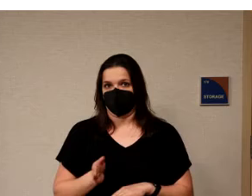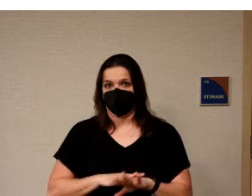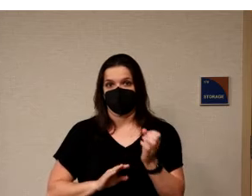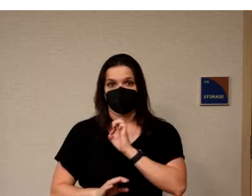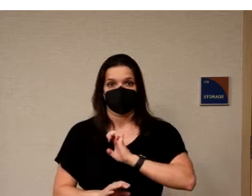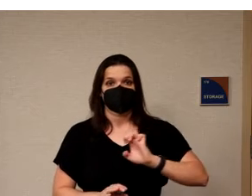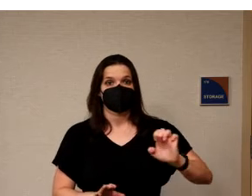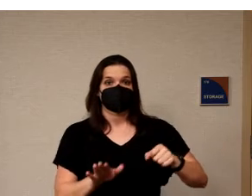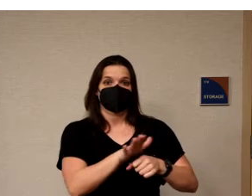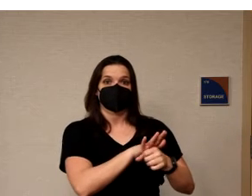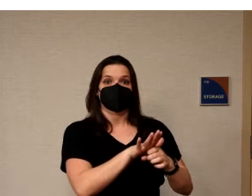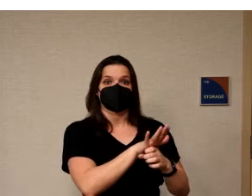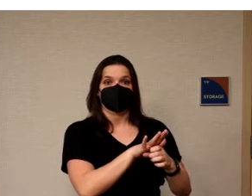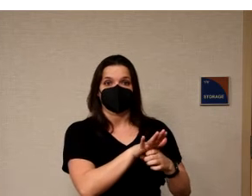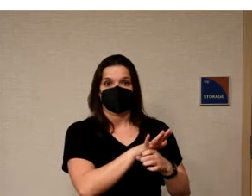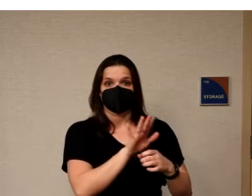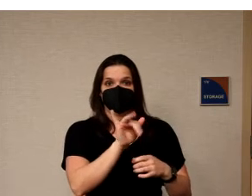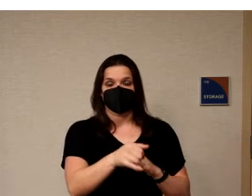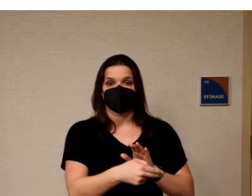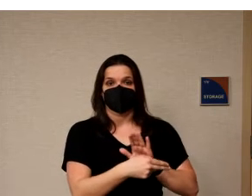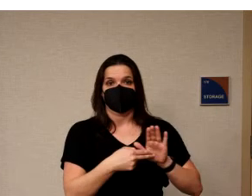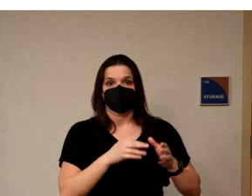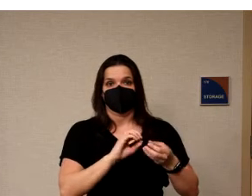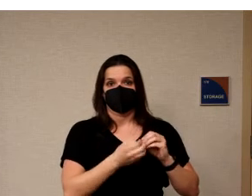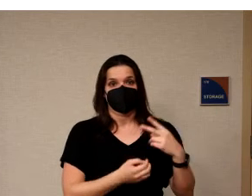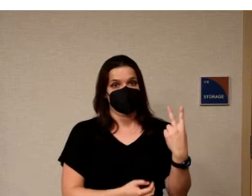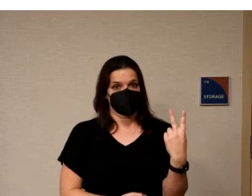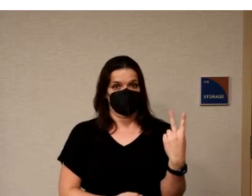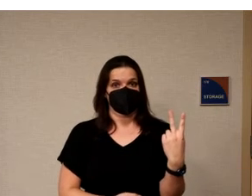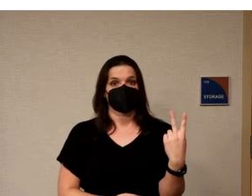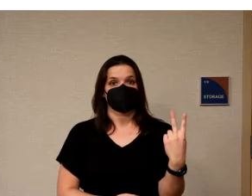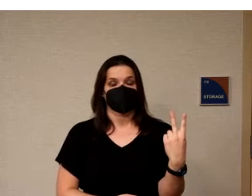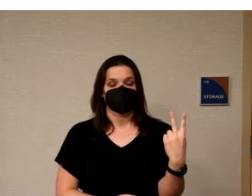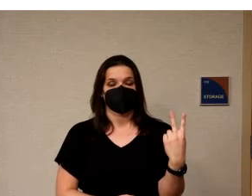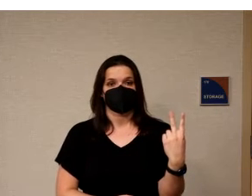district right here, so labeled as District 2.